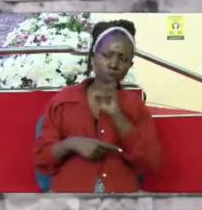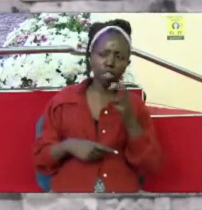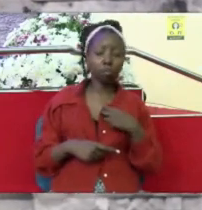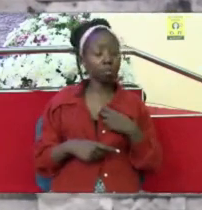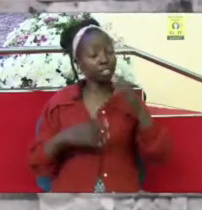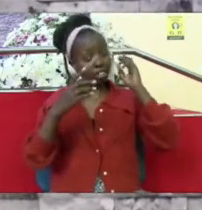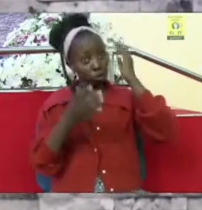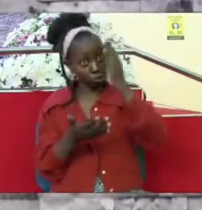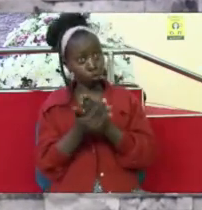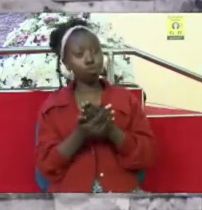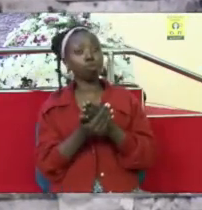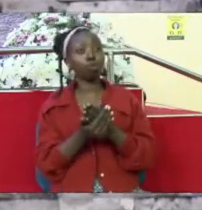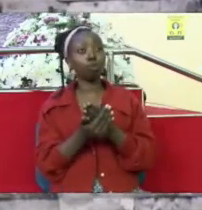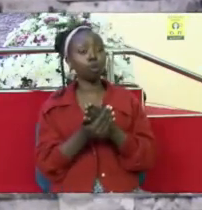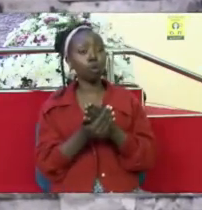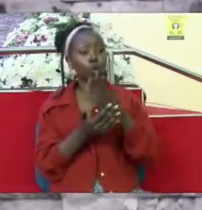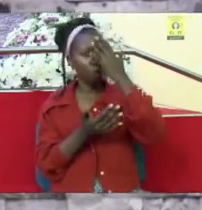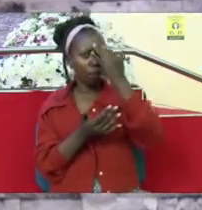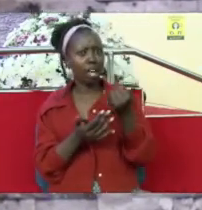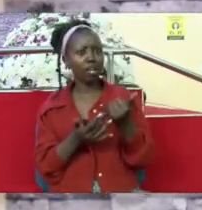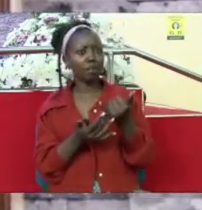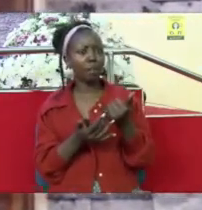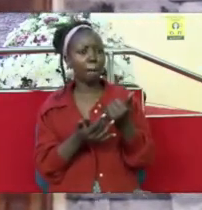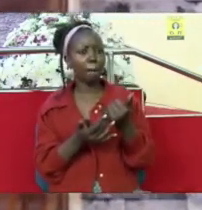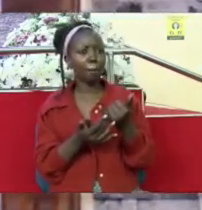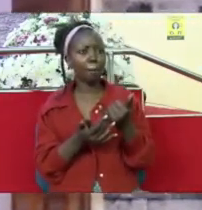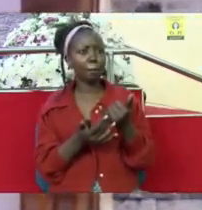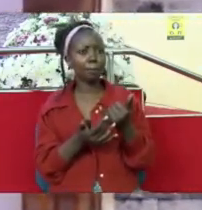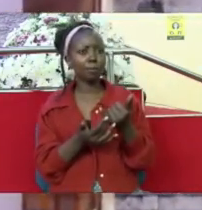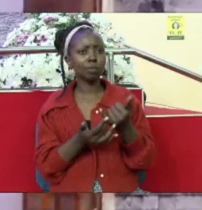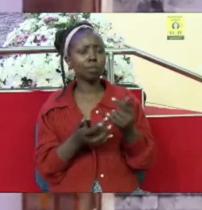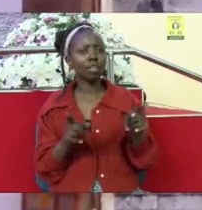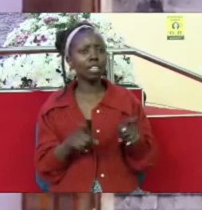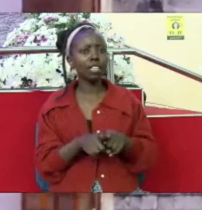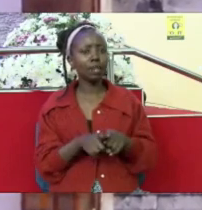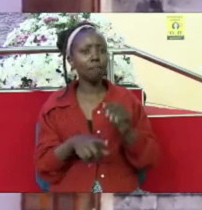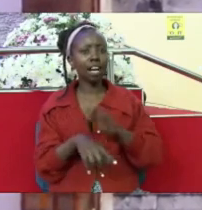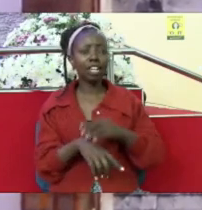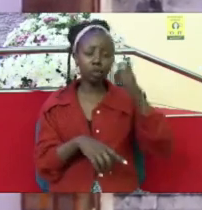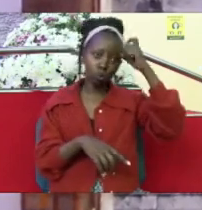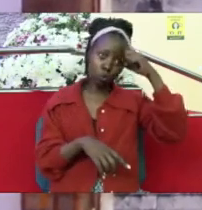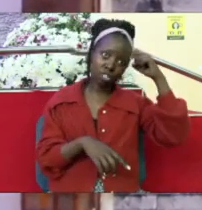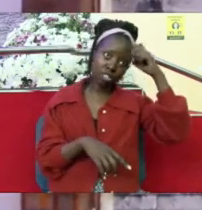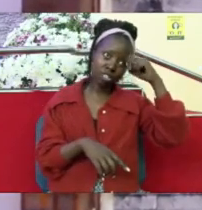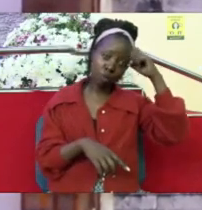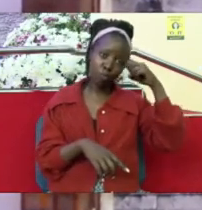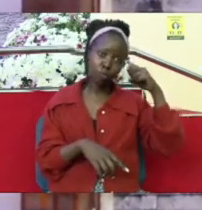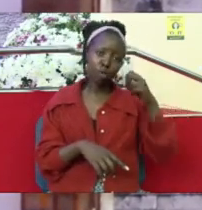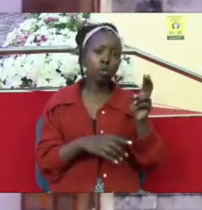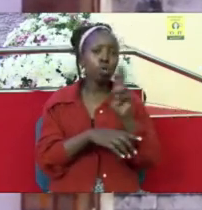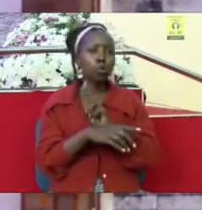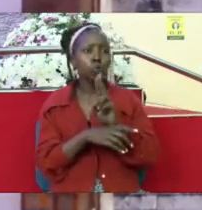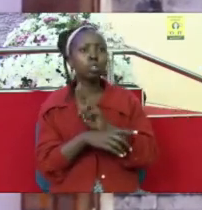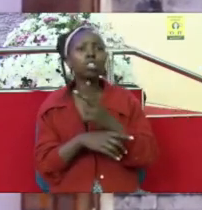serious. Kwa sababu kujumulisha, ni kunipa hekima. To multiply is to give me wisdom. Ya kutumia shilingi 100. Of using